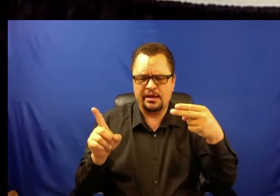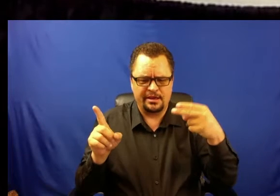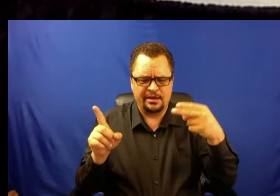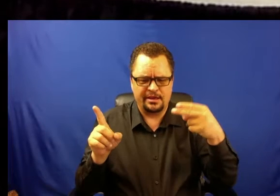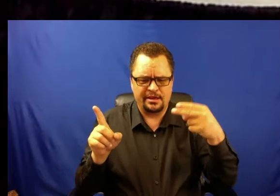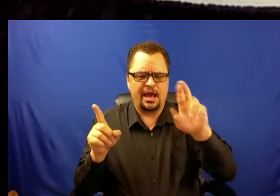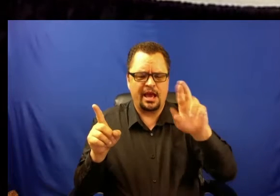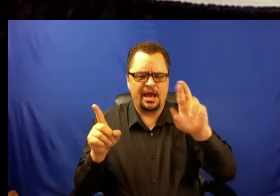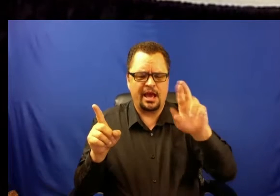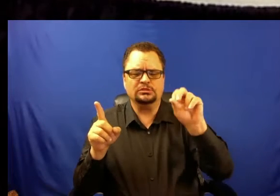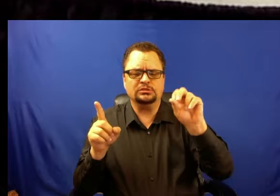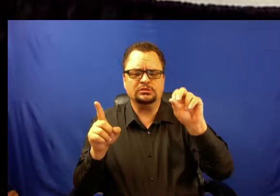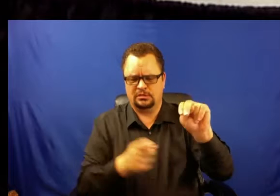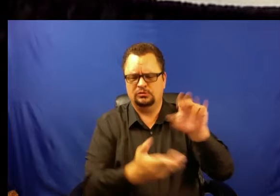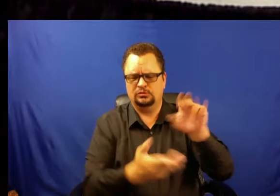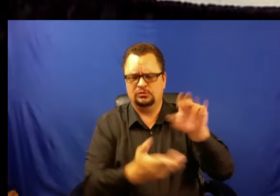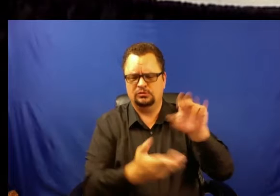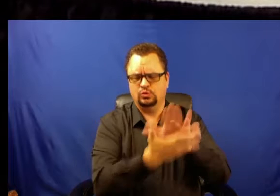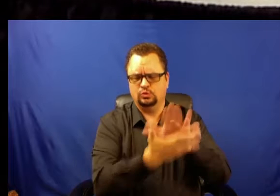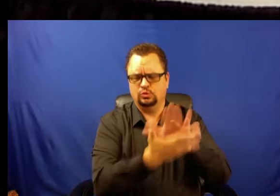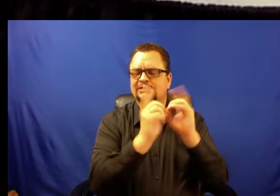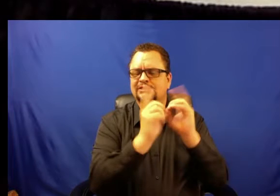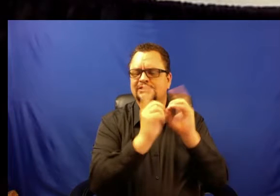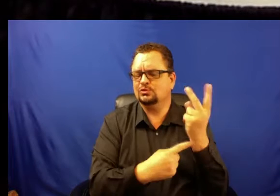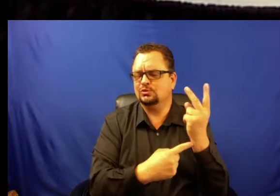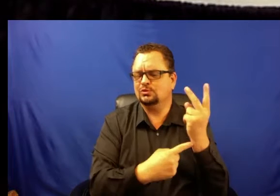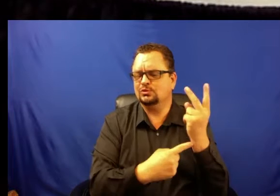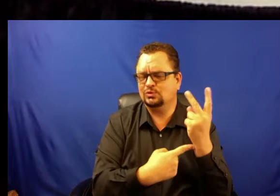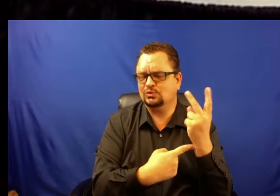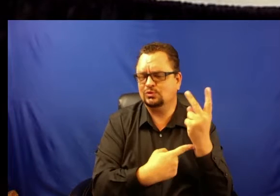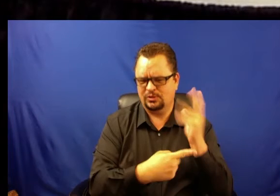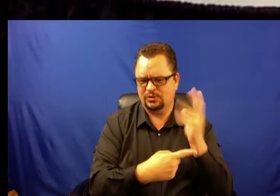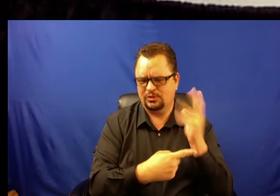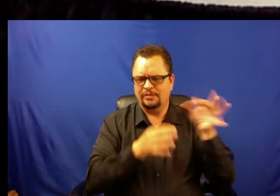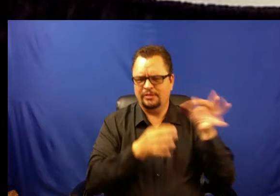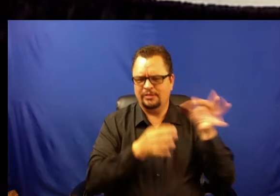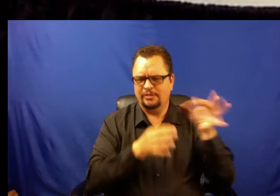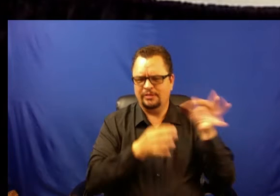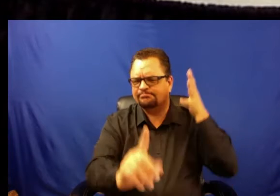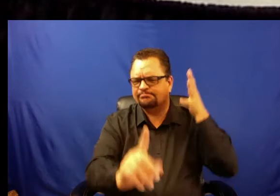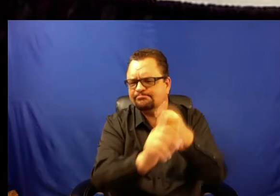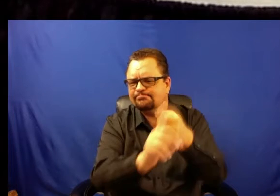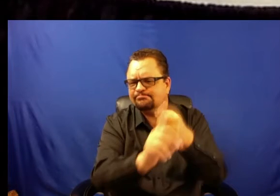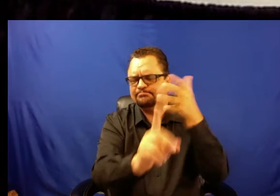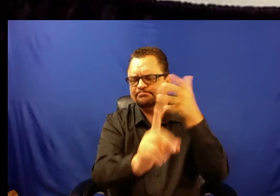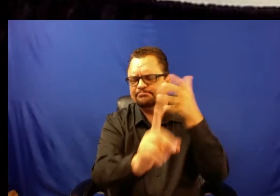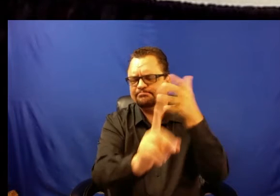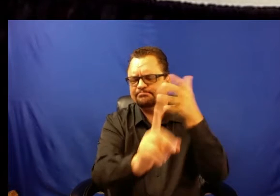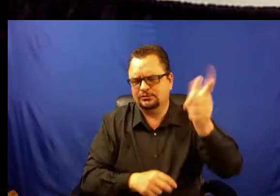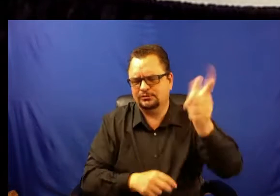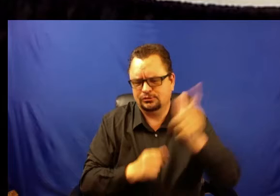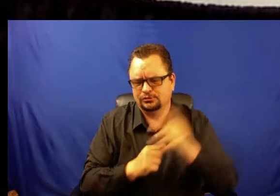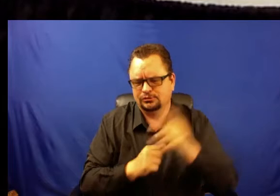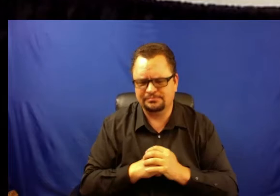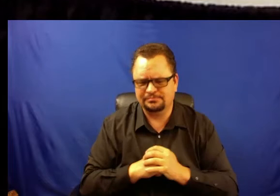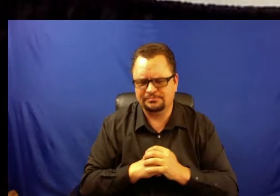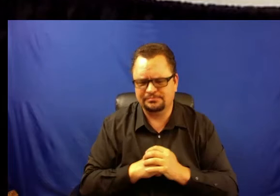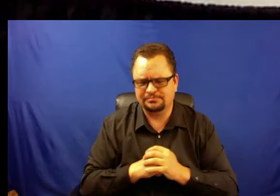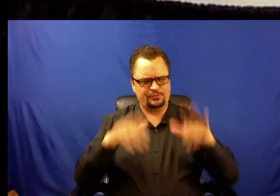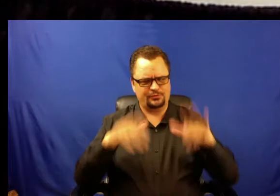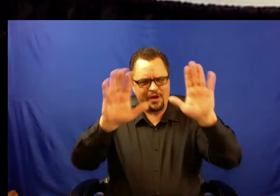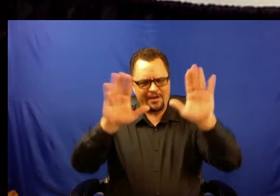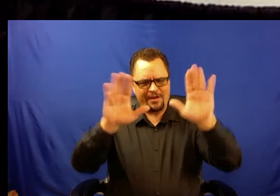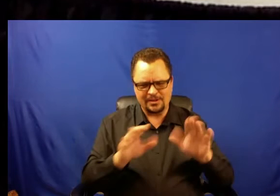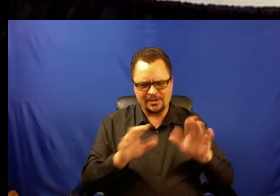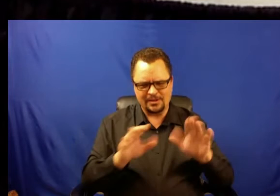Welcome. Welcome. Okay. I think we're up to one of our favorite parts, which